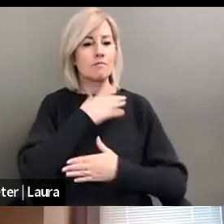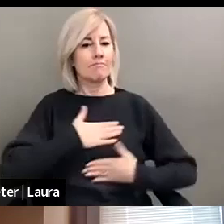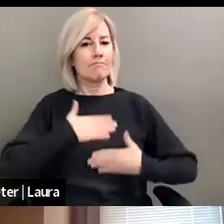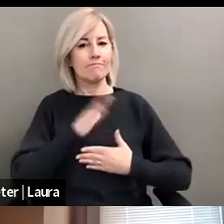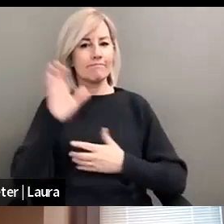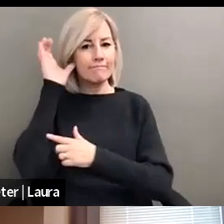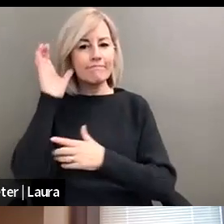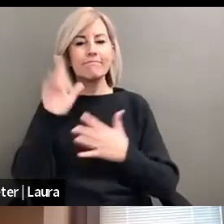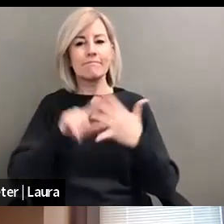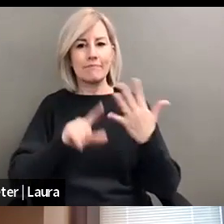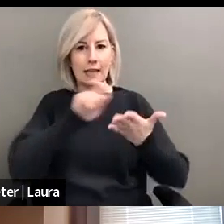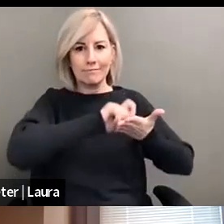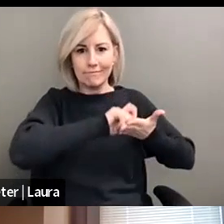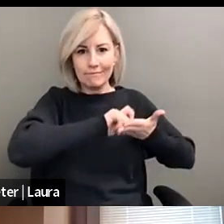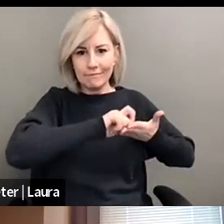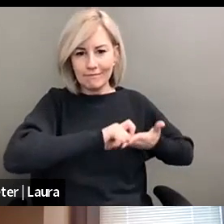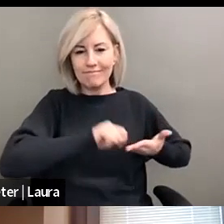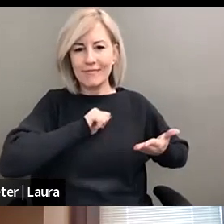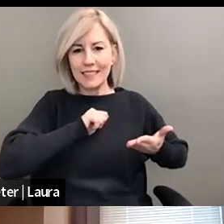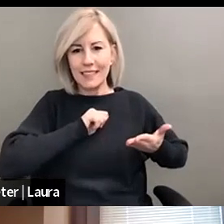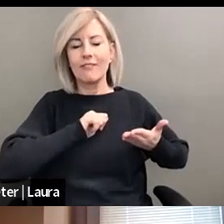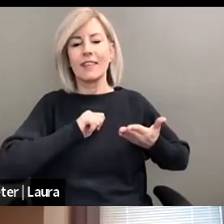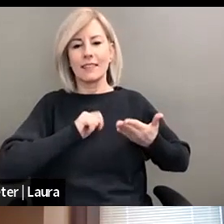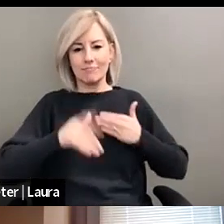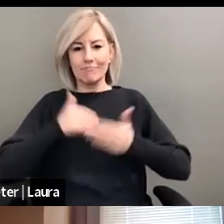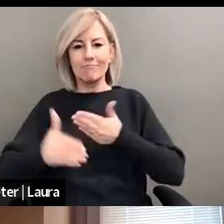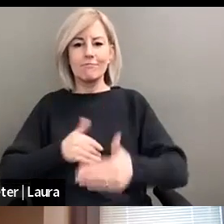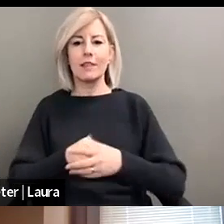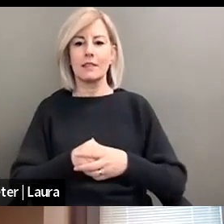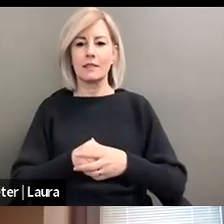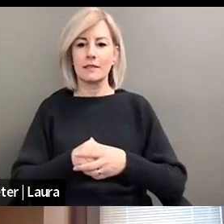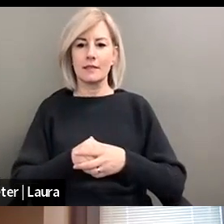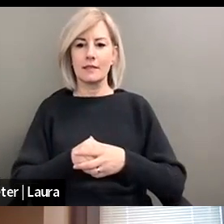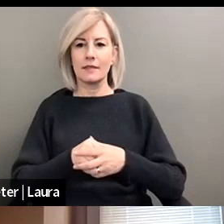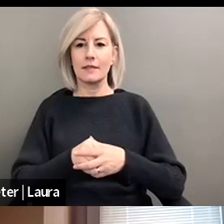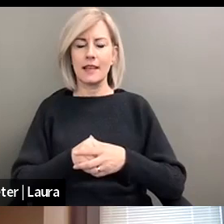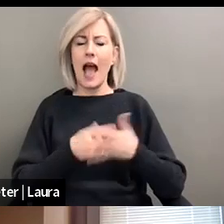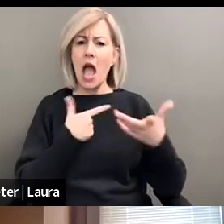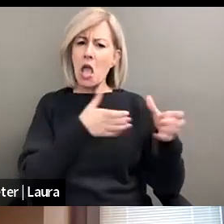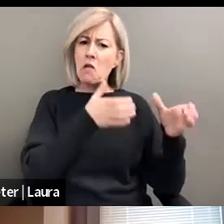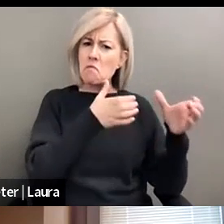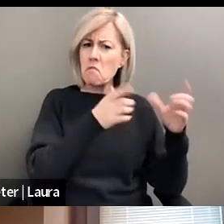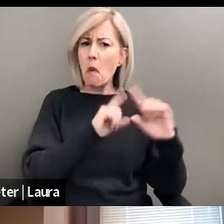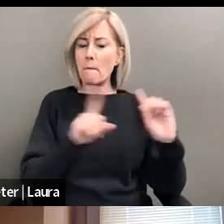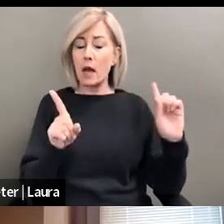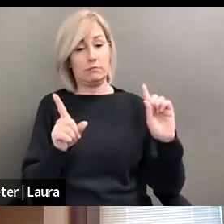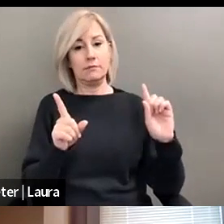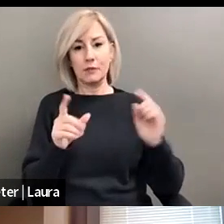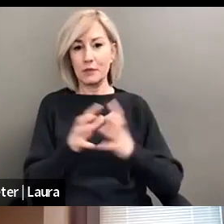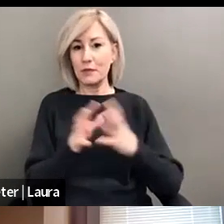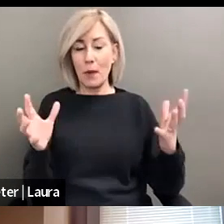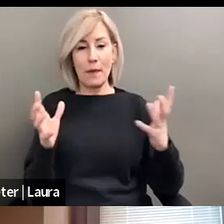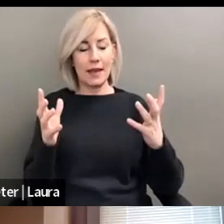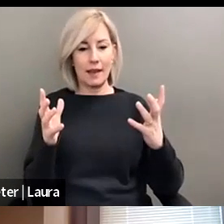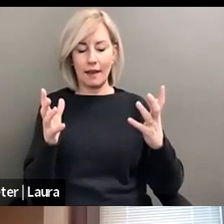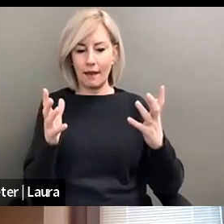to you. I took so many notes along the way, and I'm relatively well versed in this, but there's so many ins